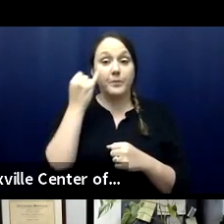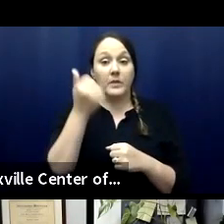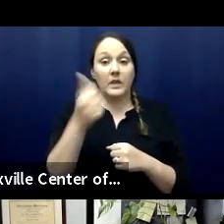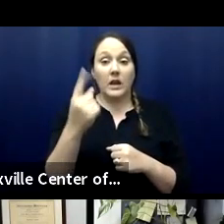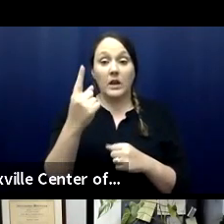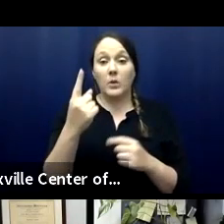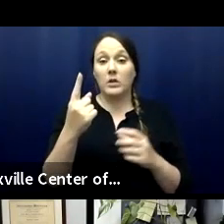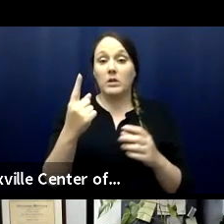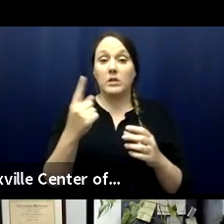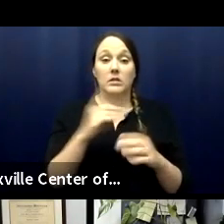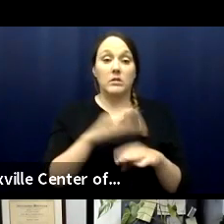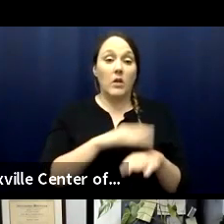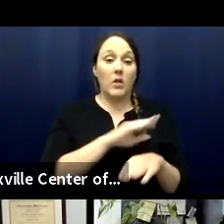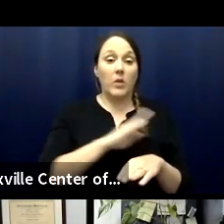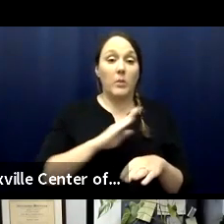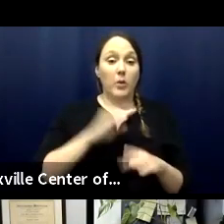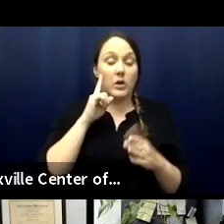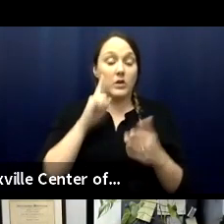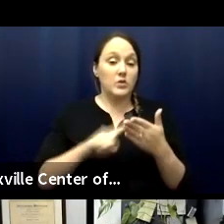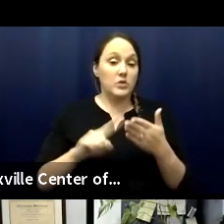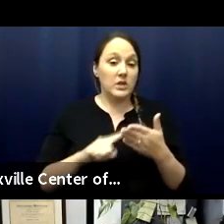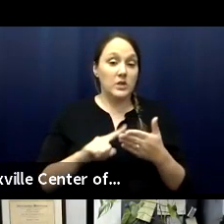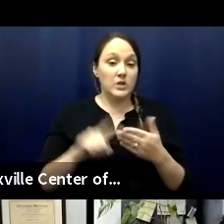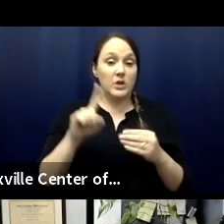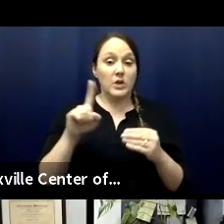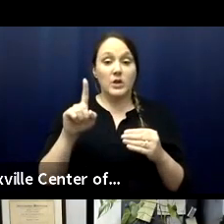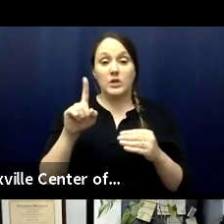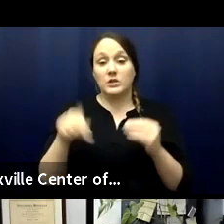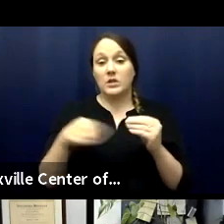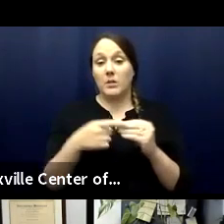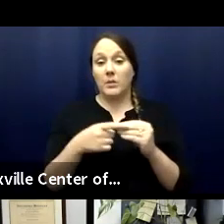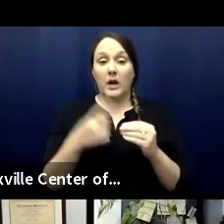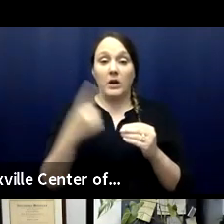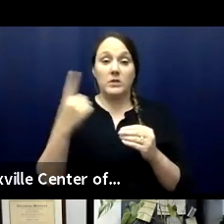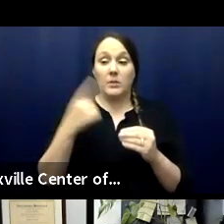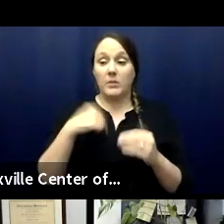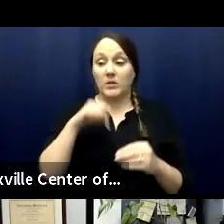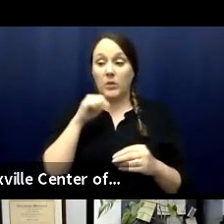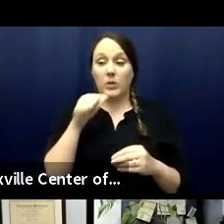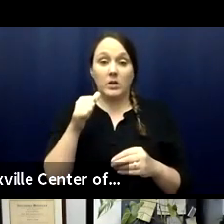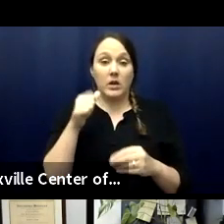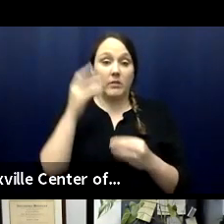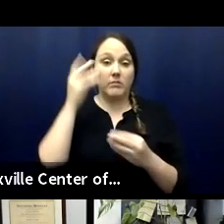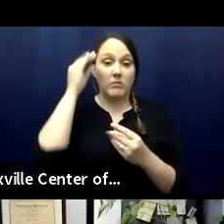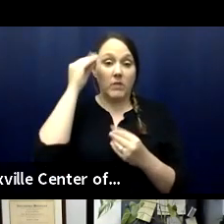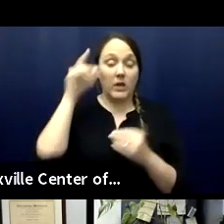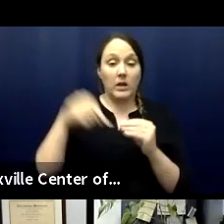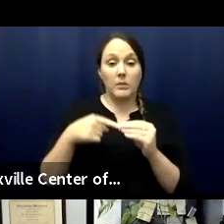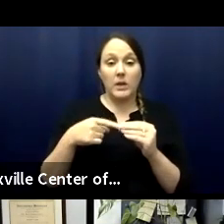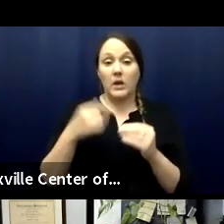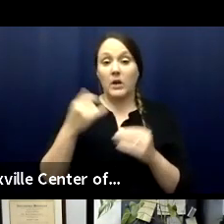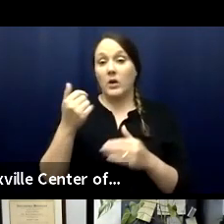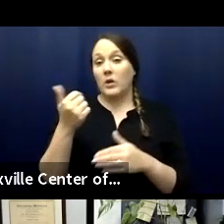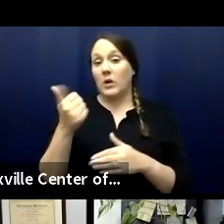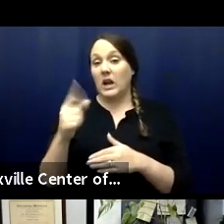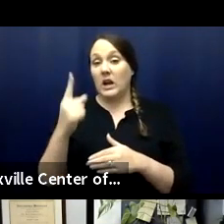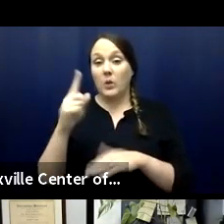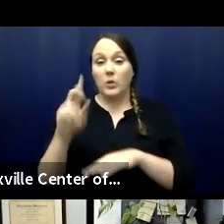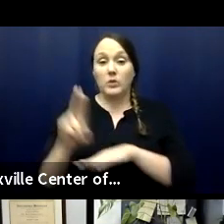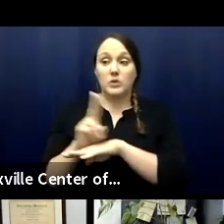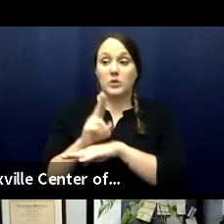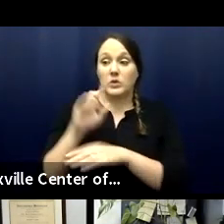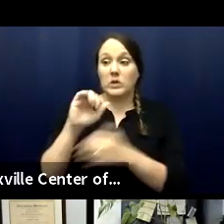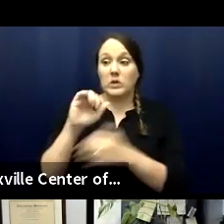board did any research found anything out there that we just didn't find on what anybody's using to decide when